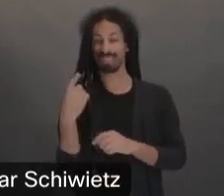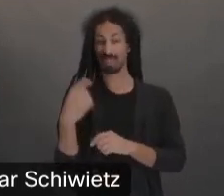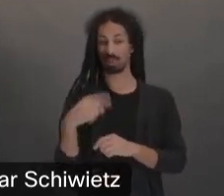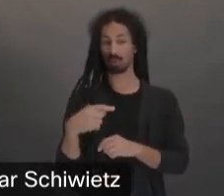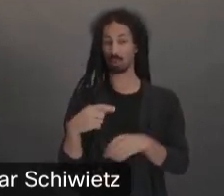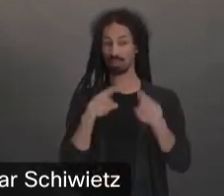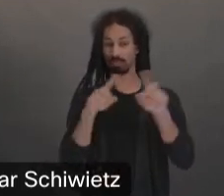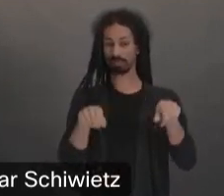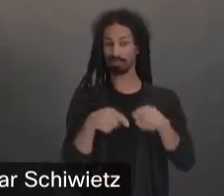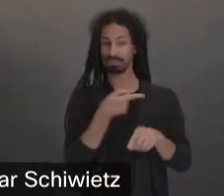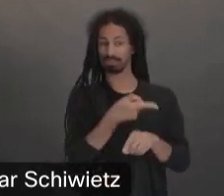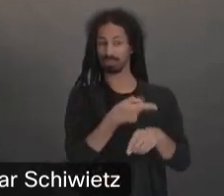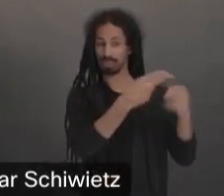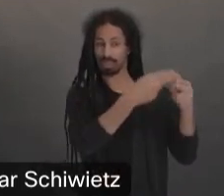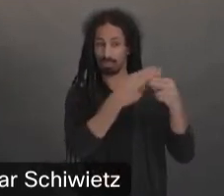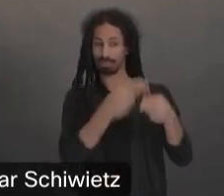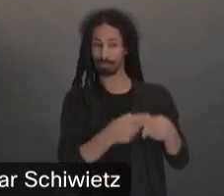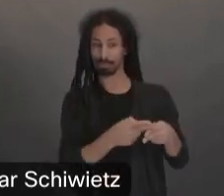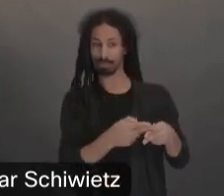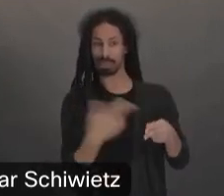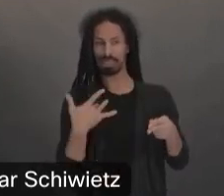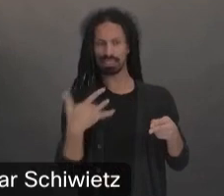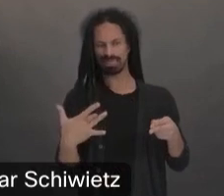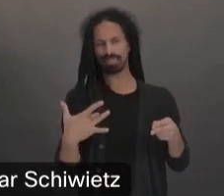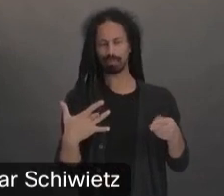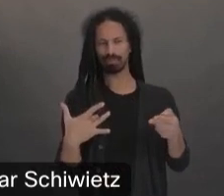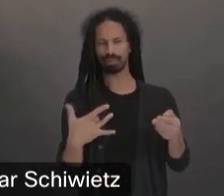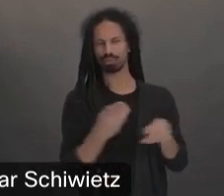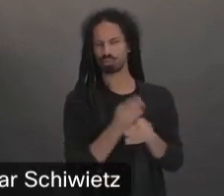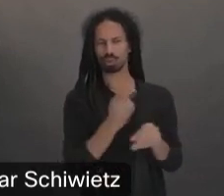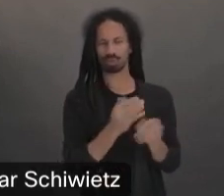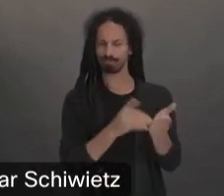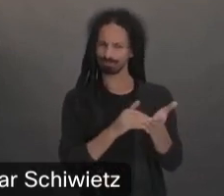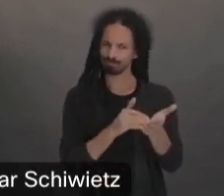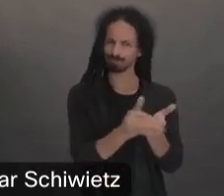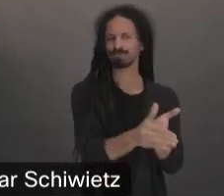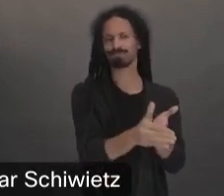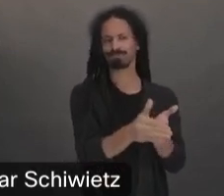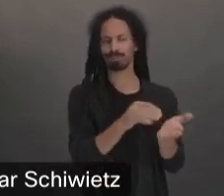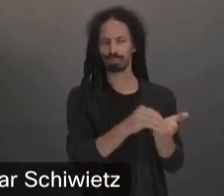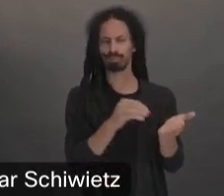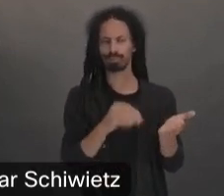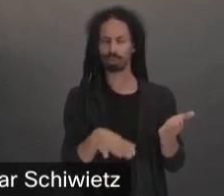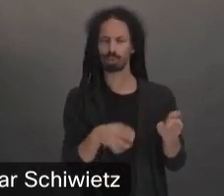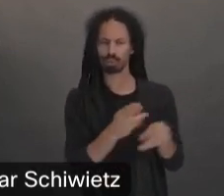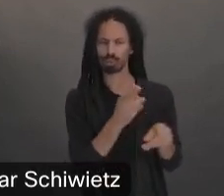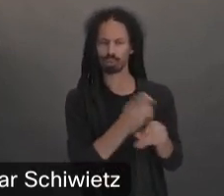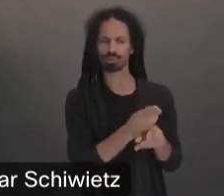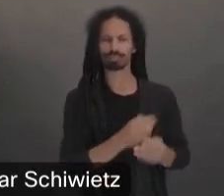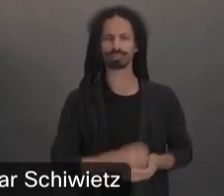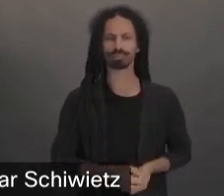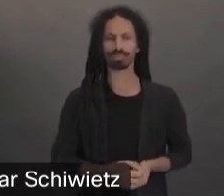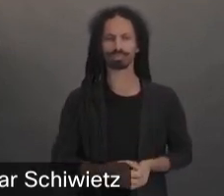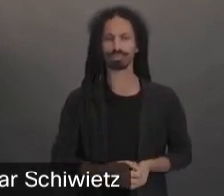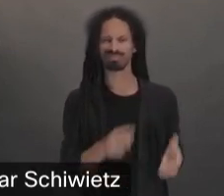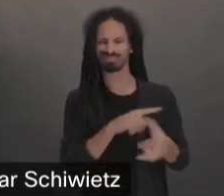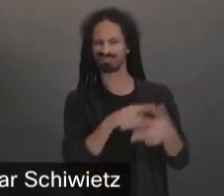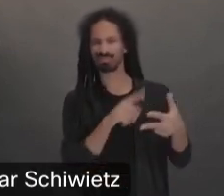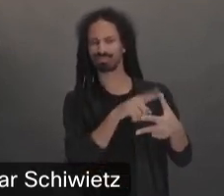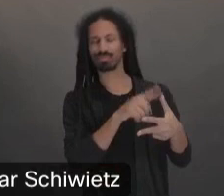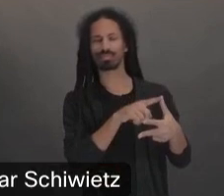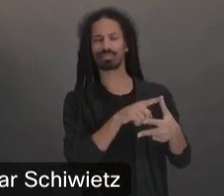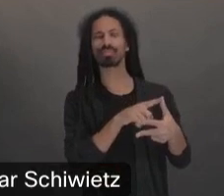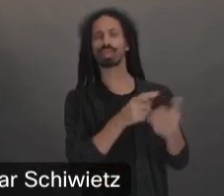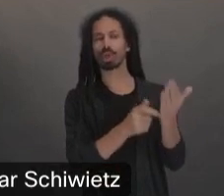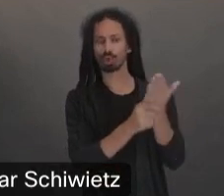sources that are most commonly used by students. So here we've got journal articles, web articles,